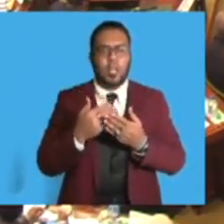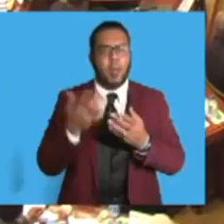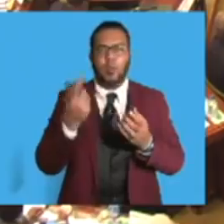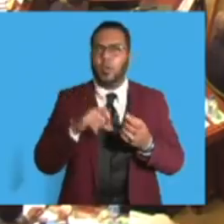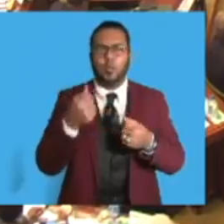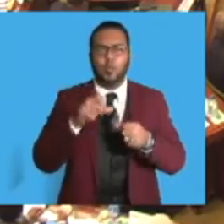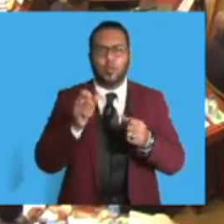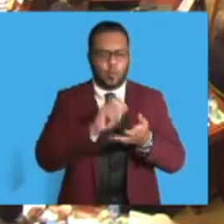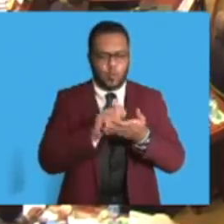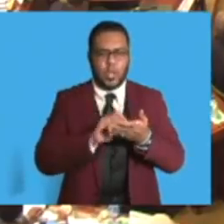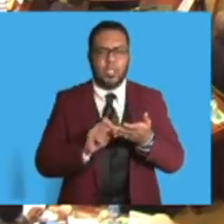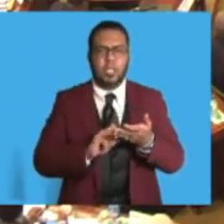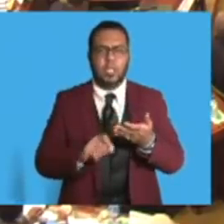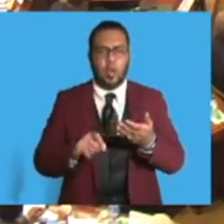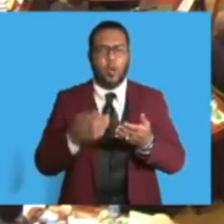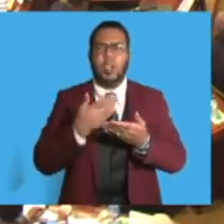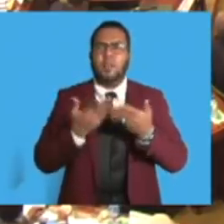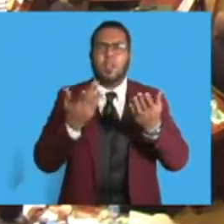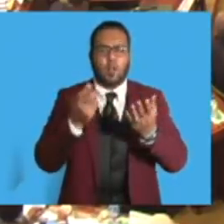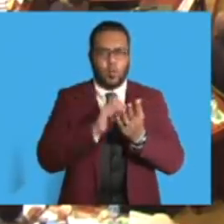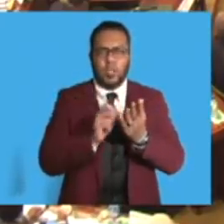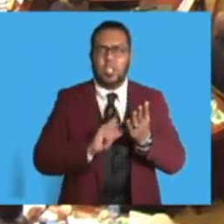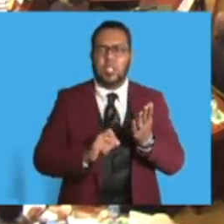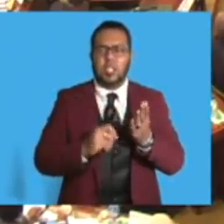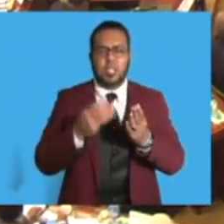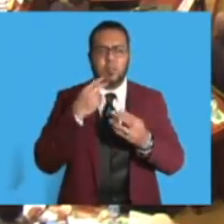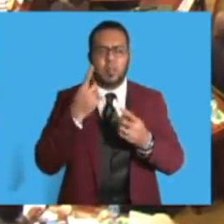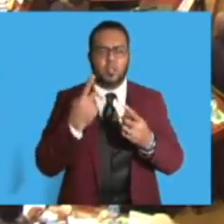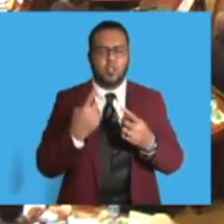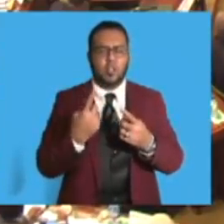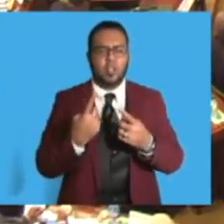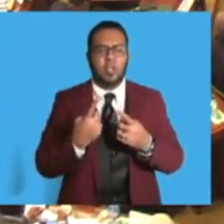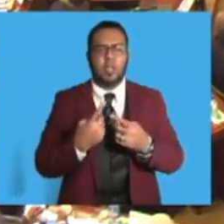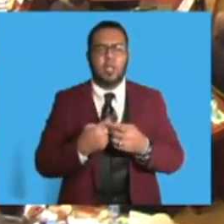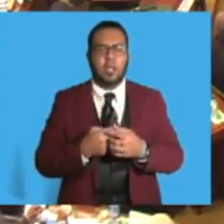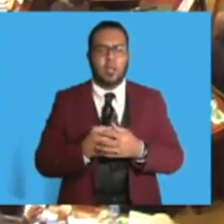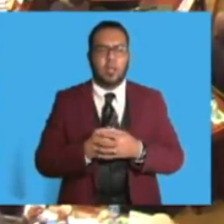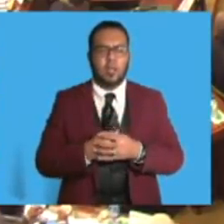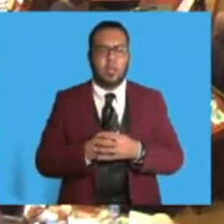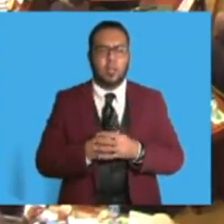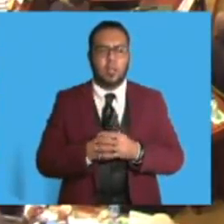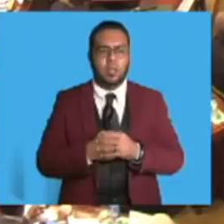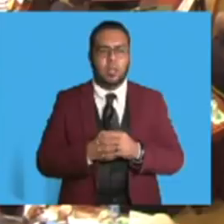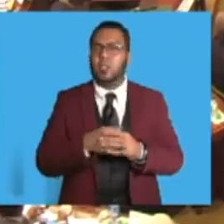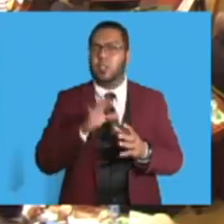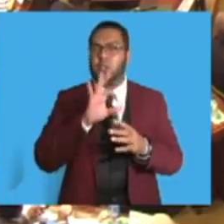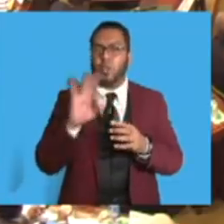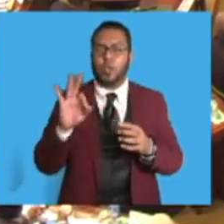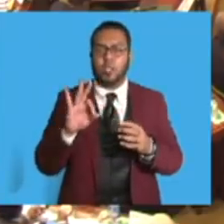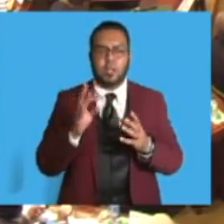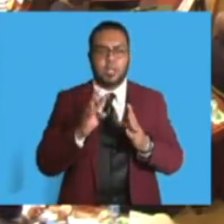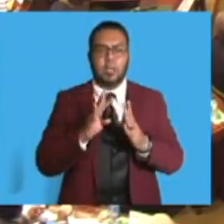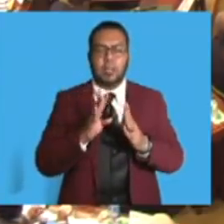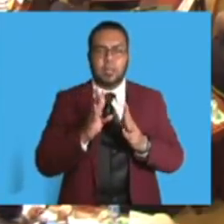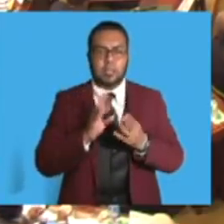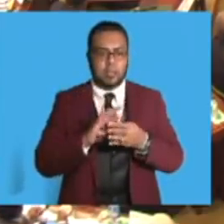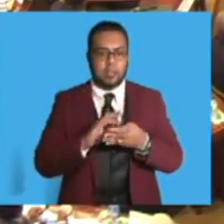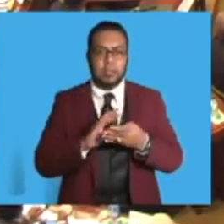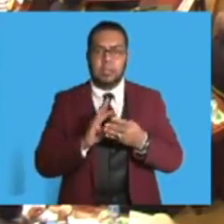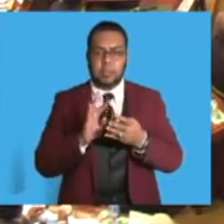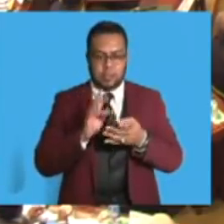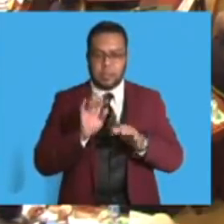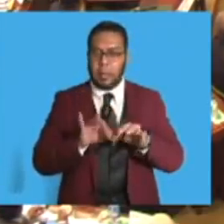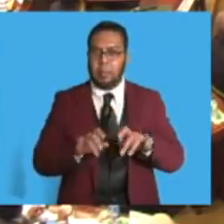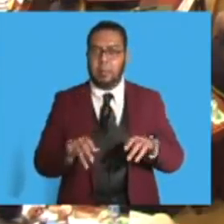writing written speeches or giving written speeches, but I dictated something and it hasn't been typed up. But Madam Speaker,